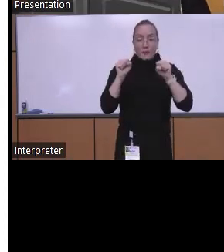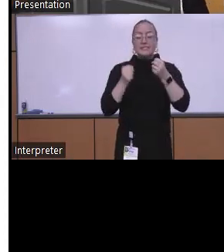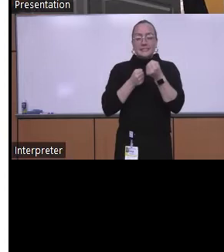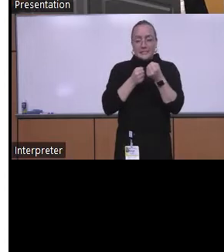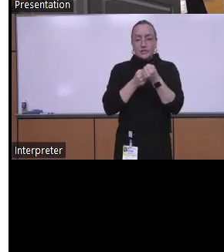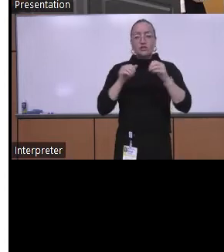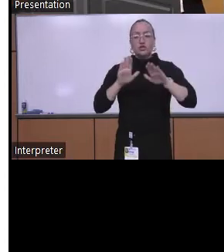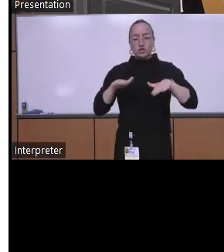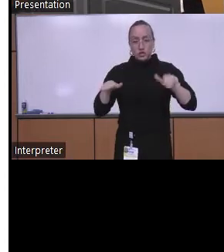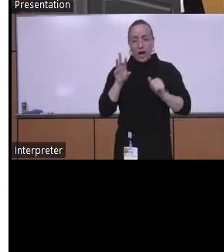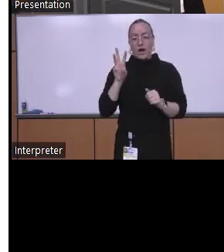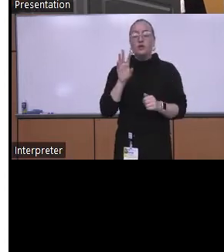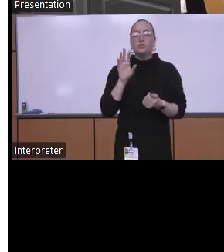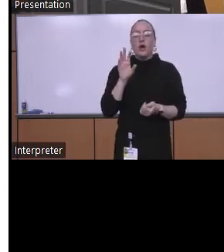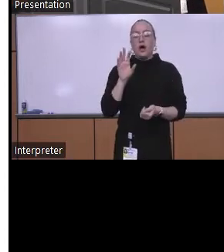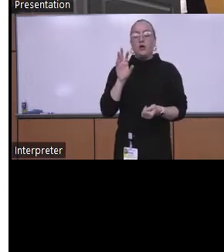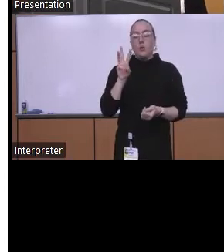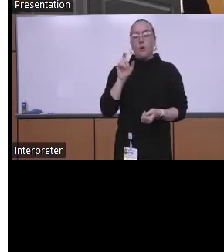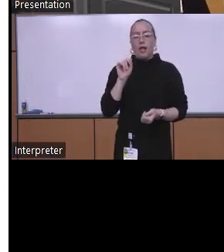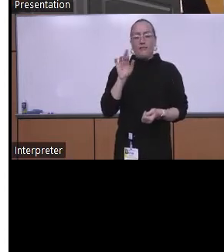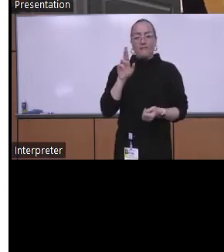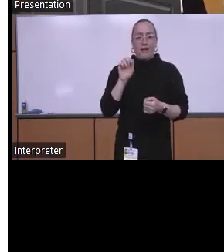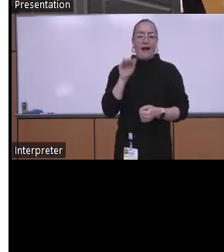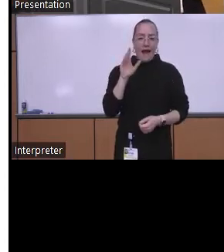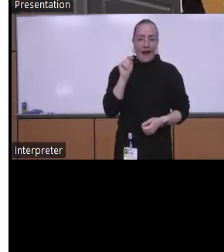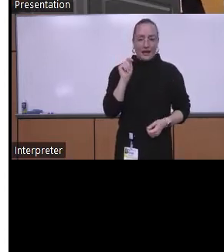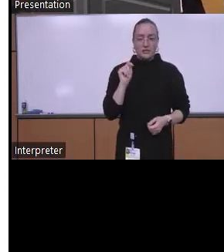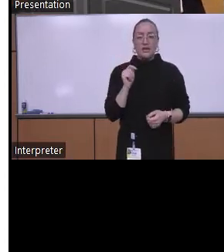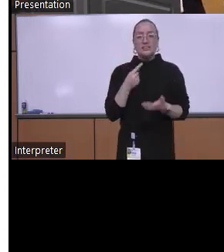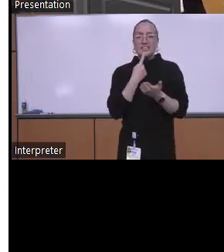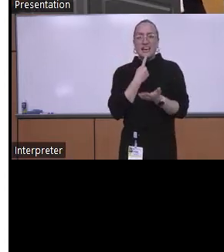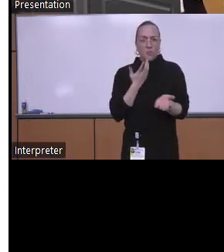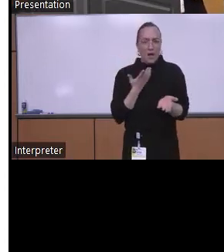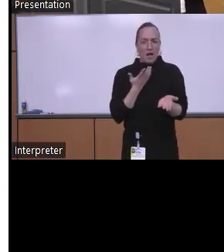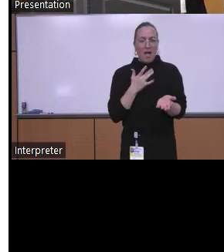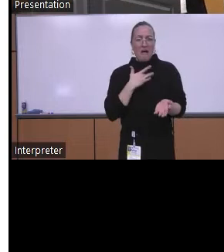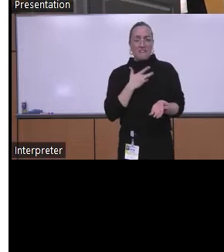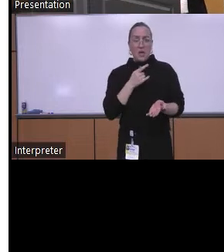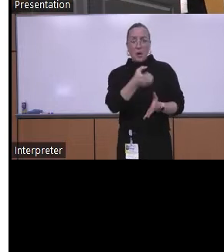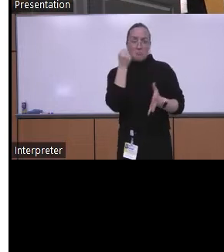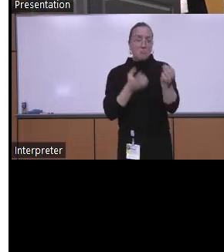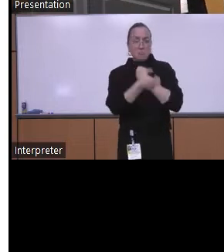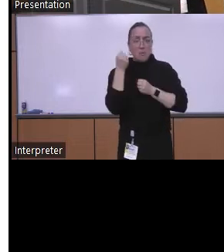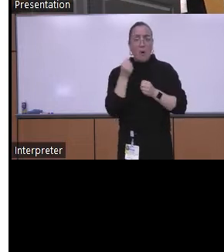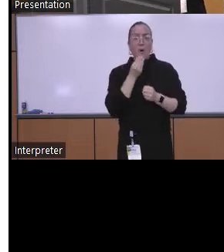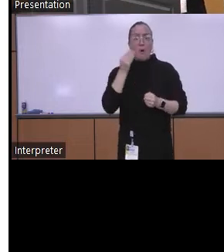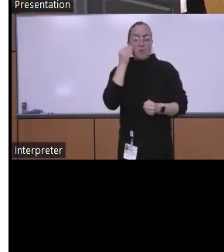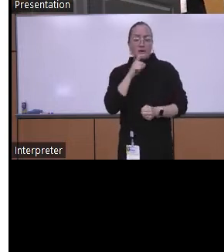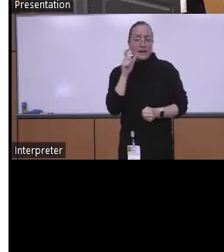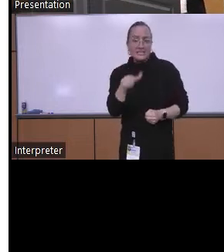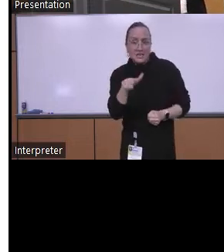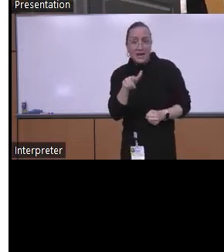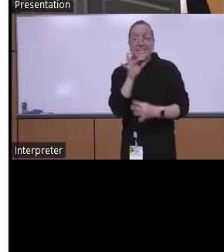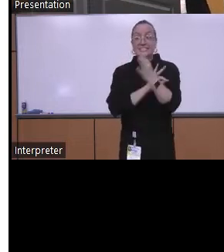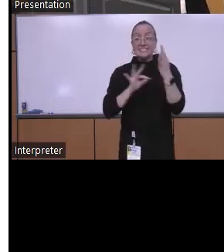Act. Numerous witnesses deplored what they termed unnecessary removal of children from their homes, which could have been prevented with services.